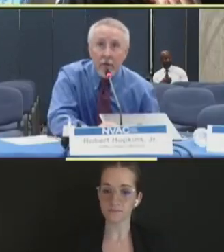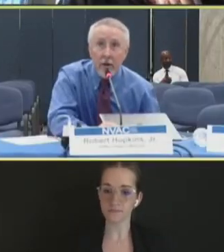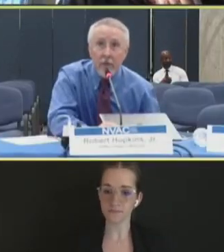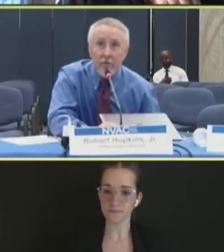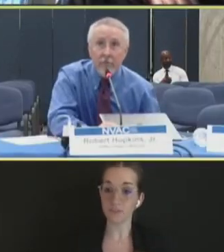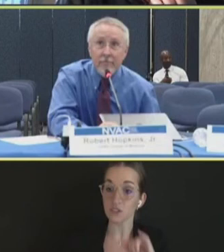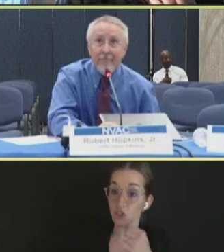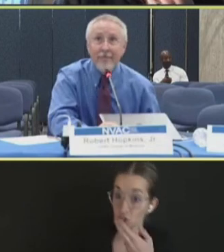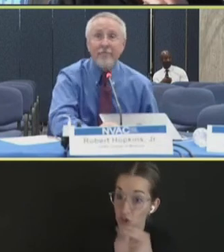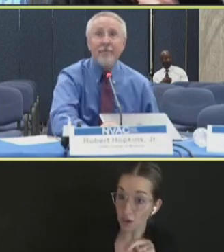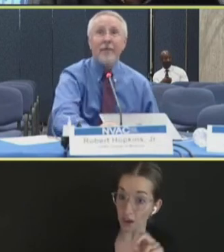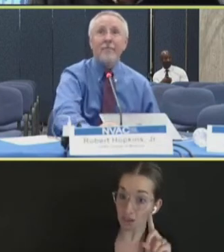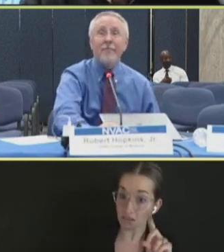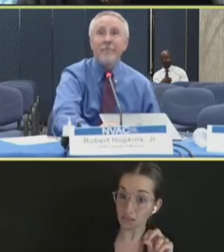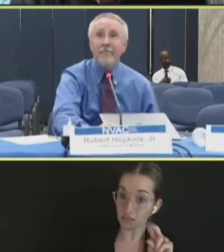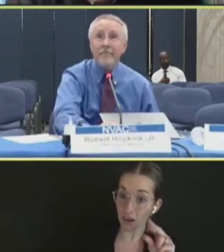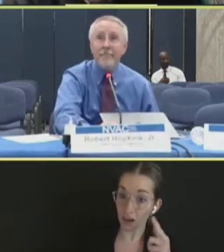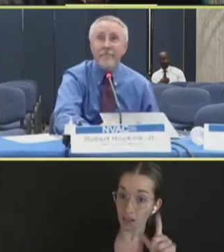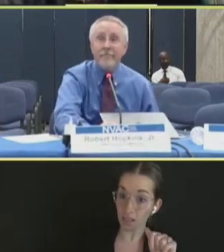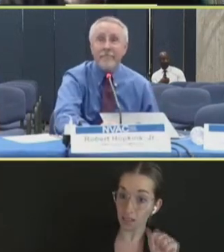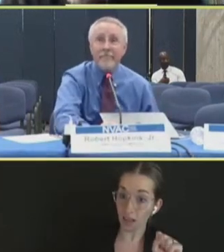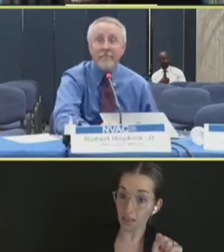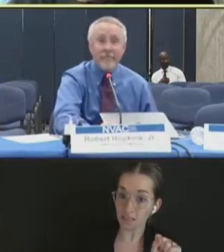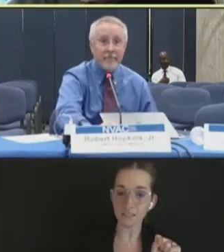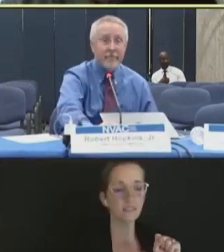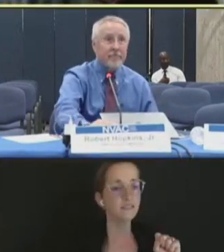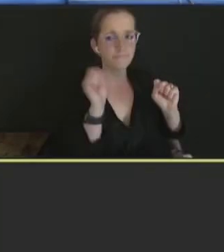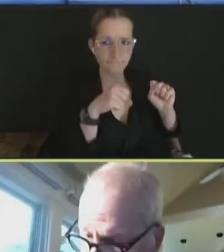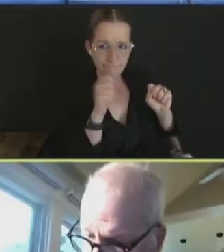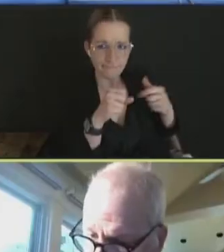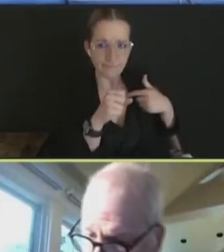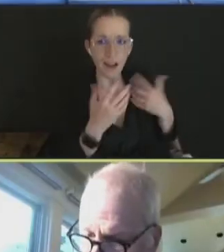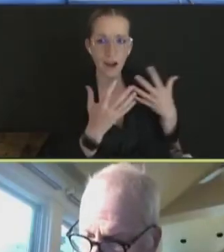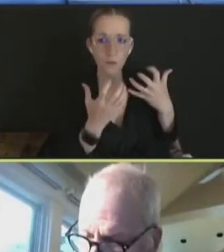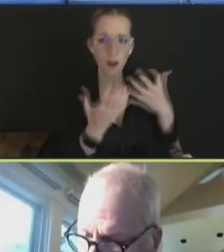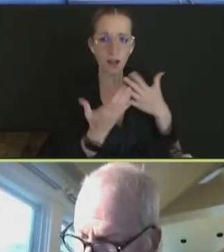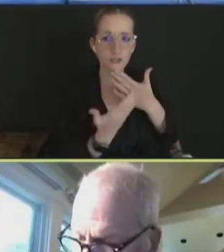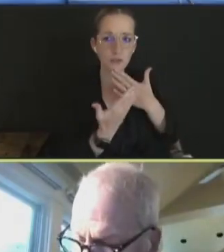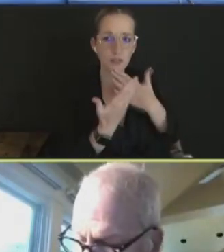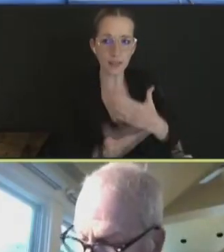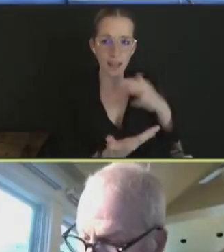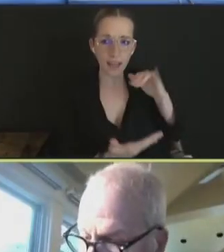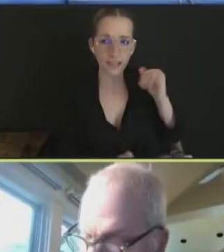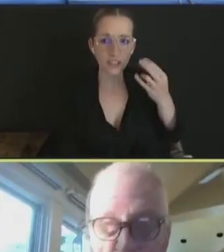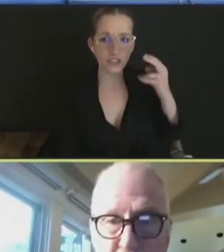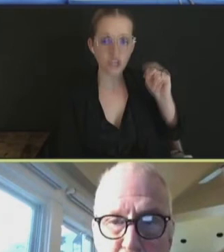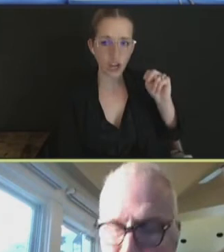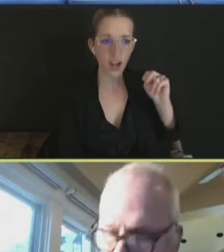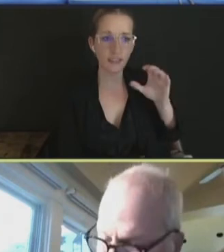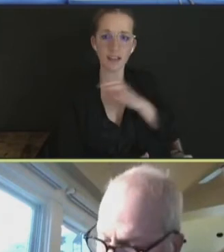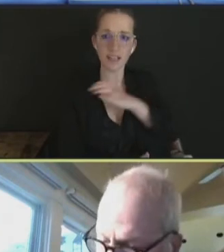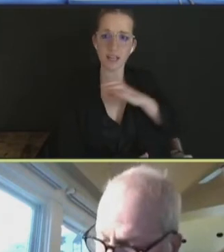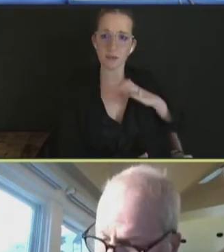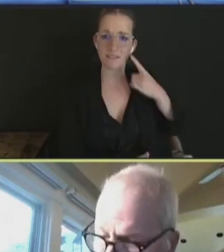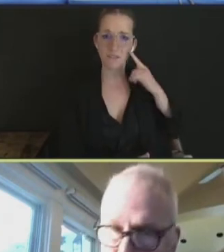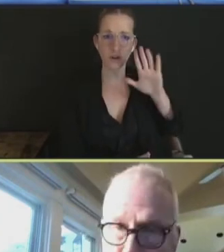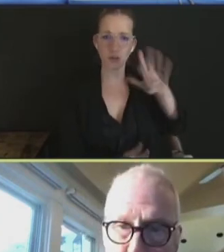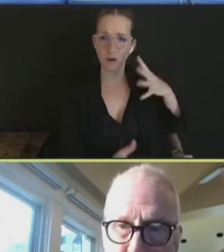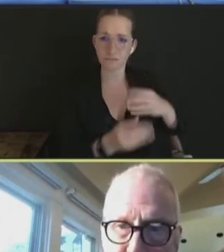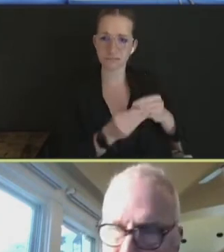John Douglas. Yeah, I want to thank John, the committee, for the really excellent work you guys have